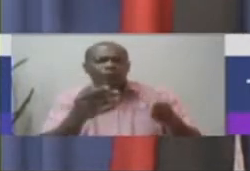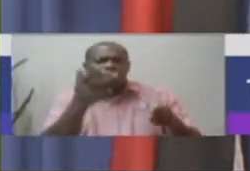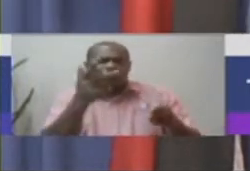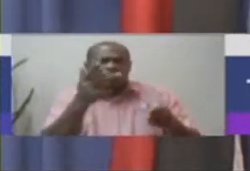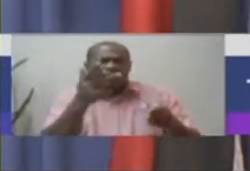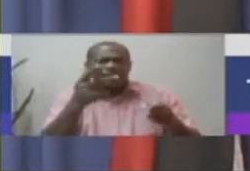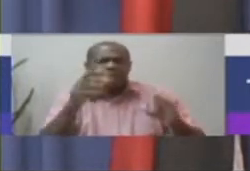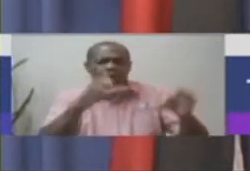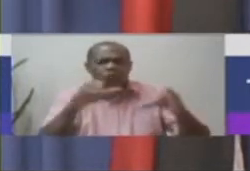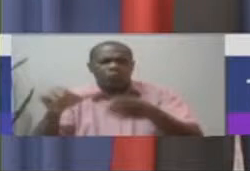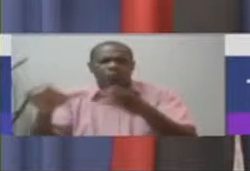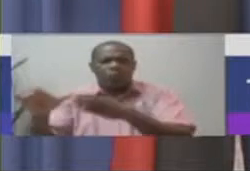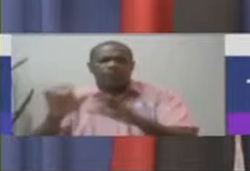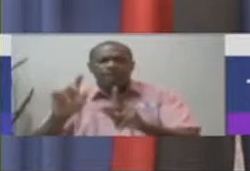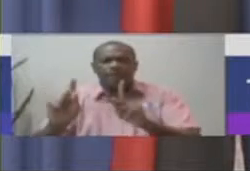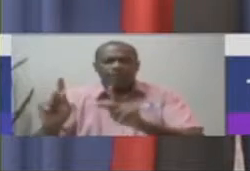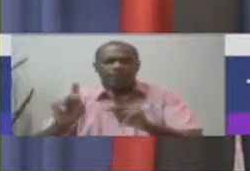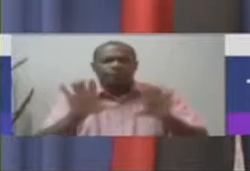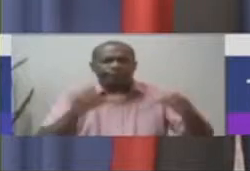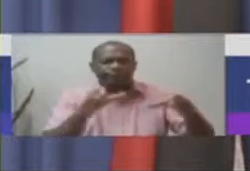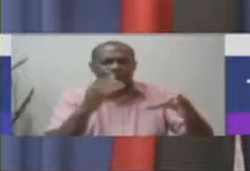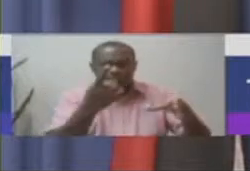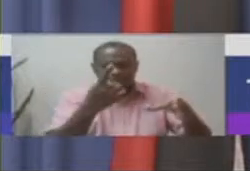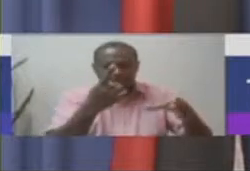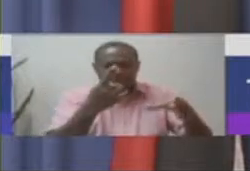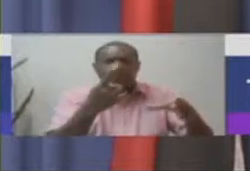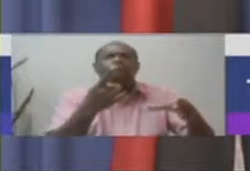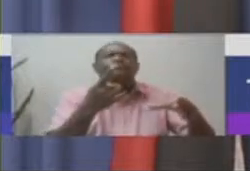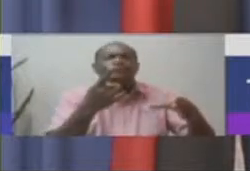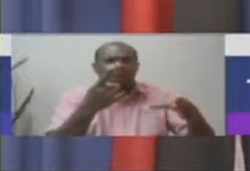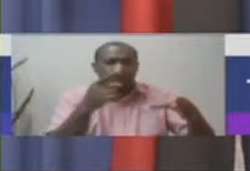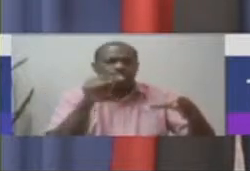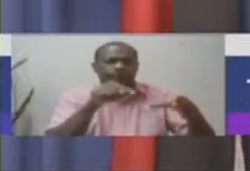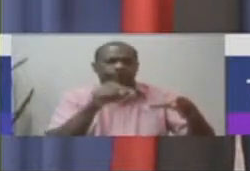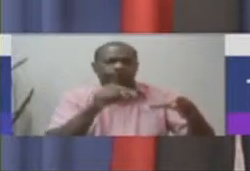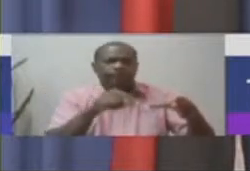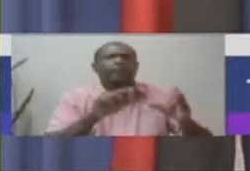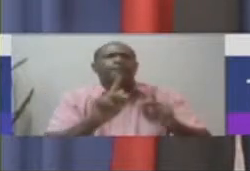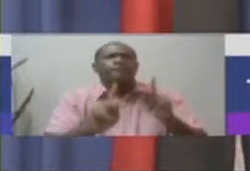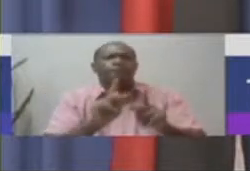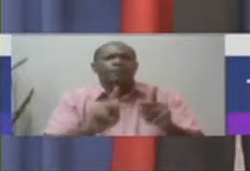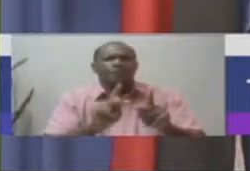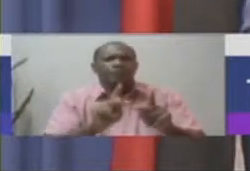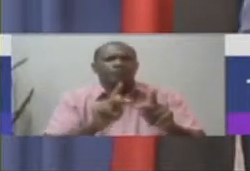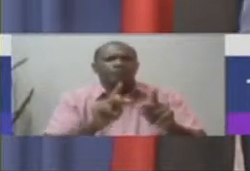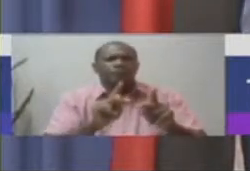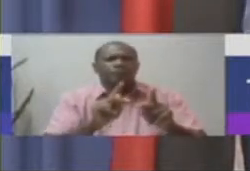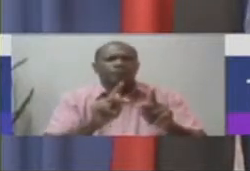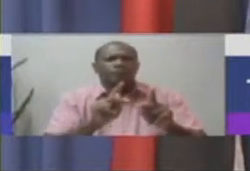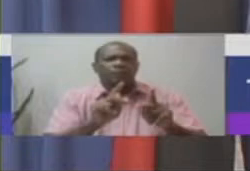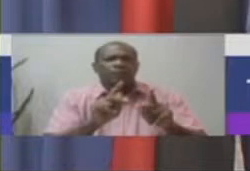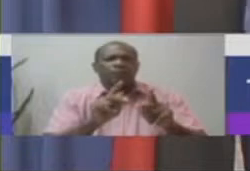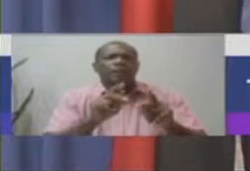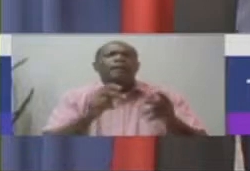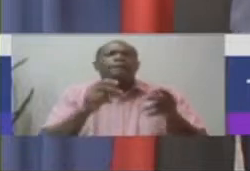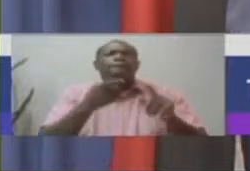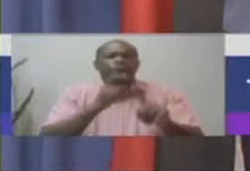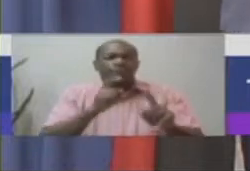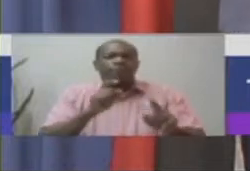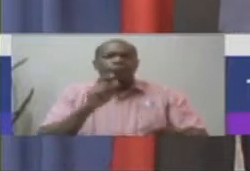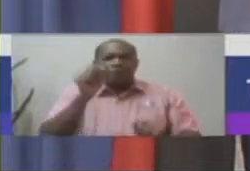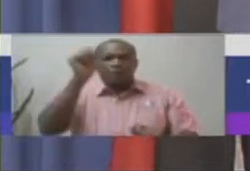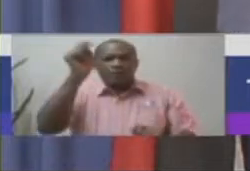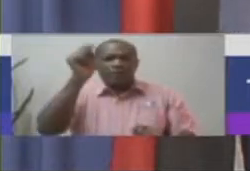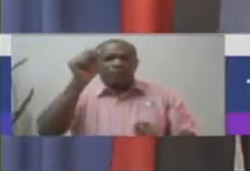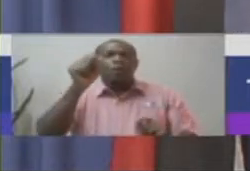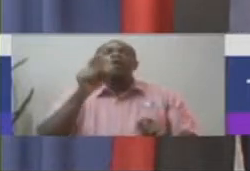people. Category 1 are citizens of Trinidad and Tobago vaccinated.